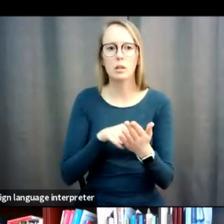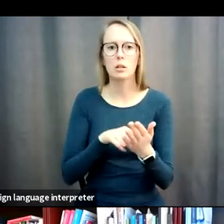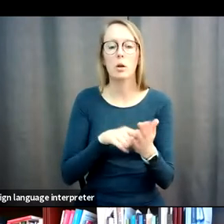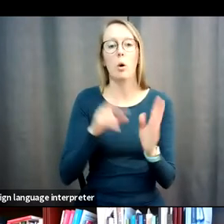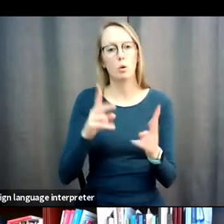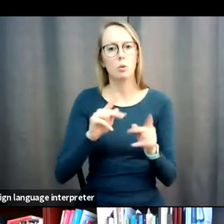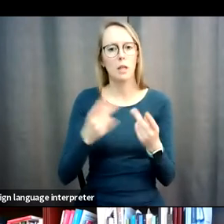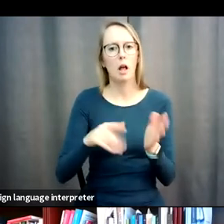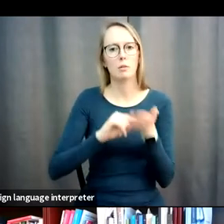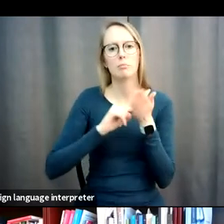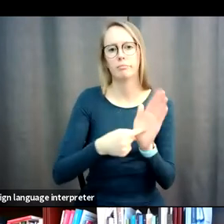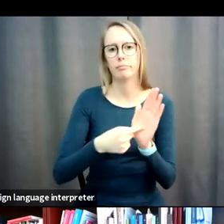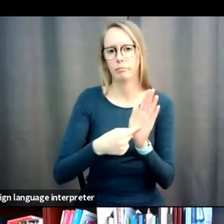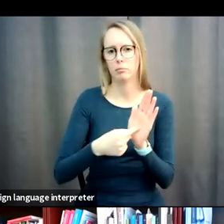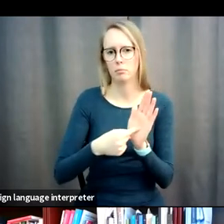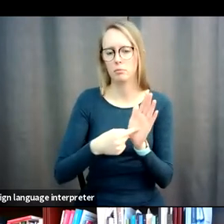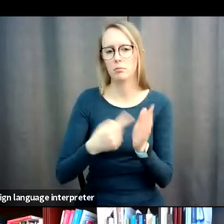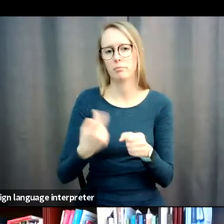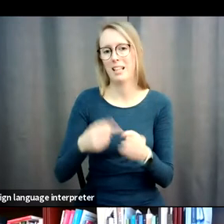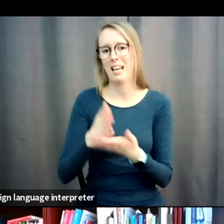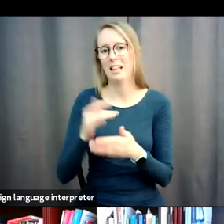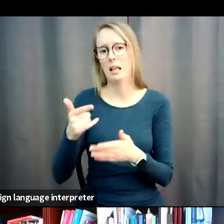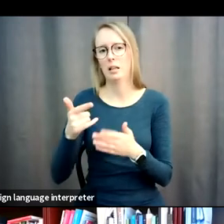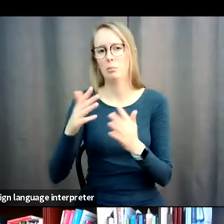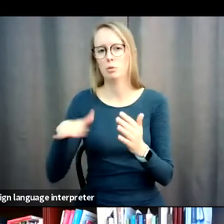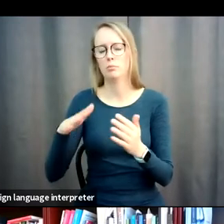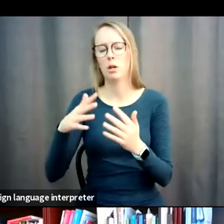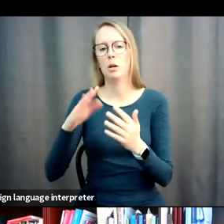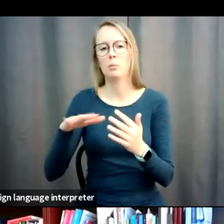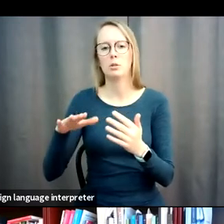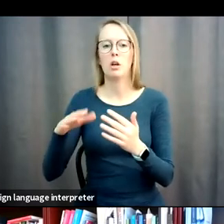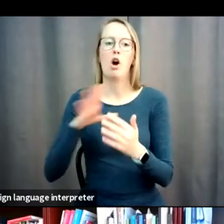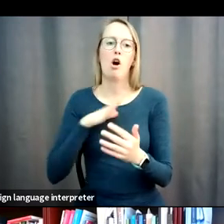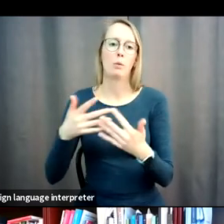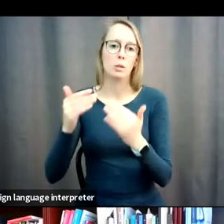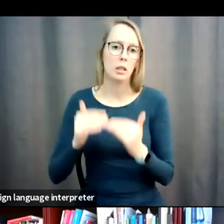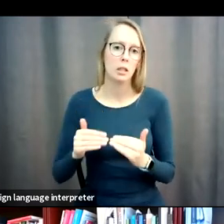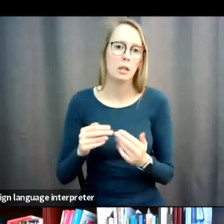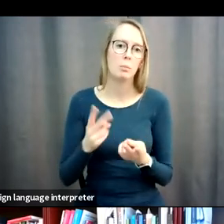by the Committee on the Rights of Persons with Disabilities. So you can see that it's very much the same